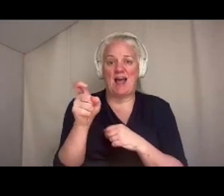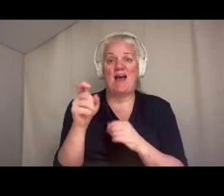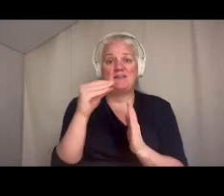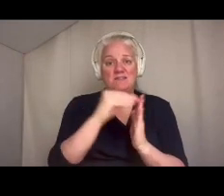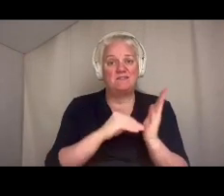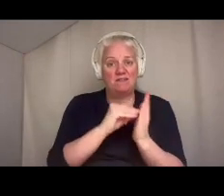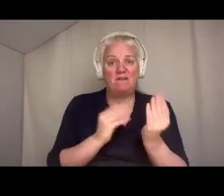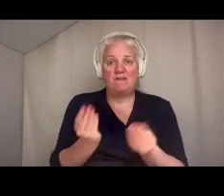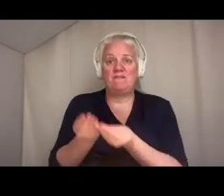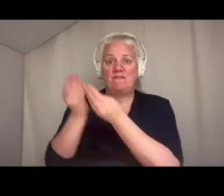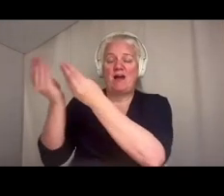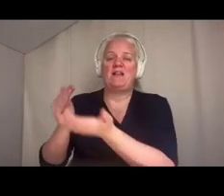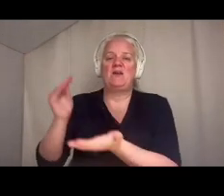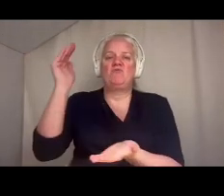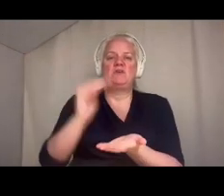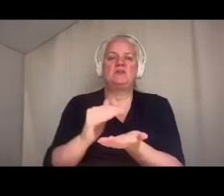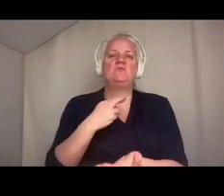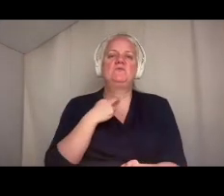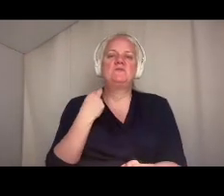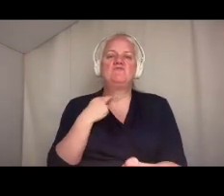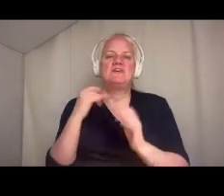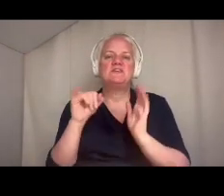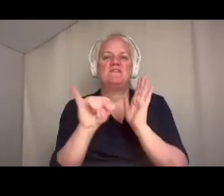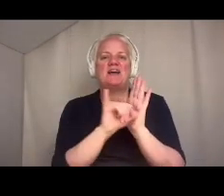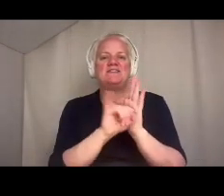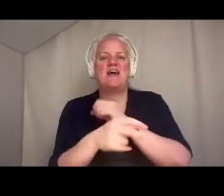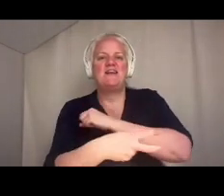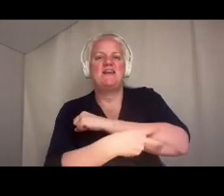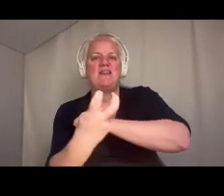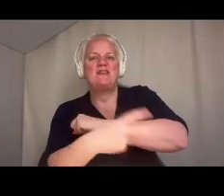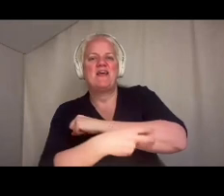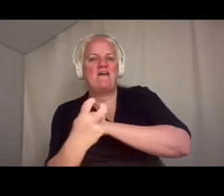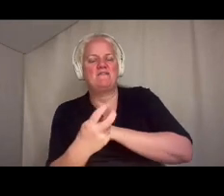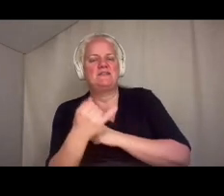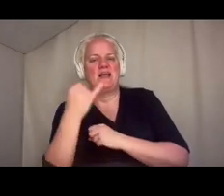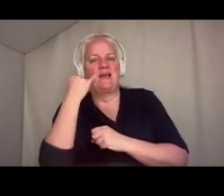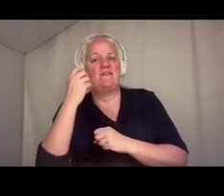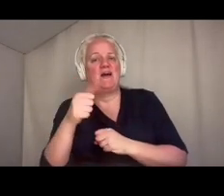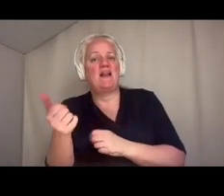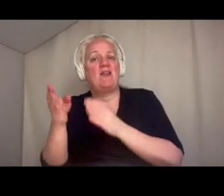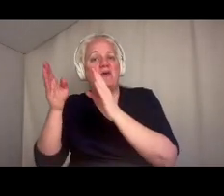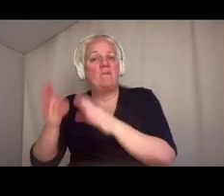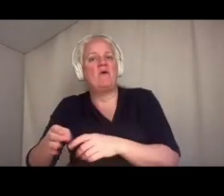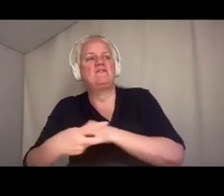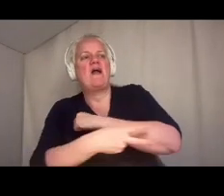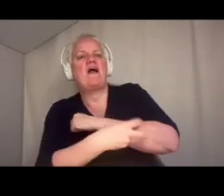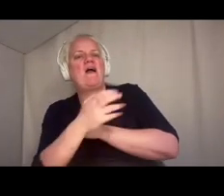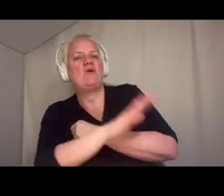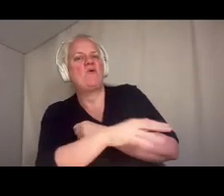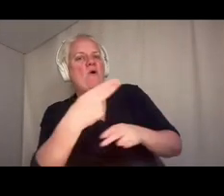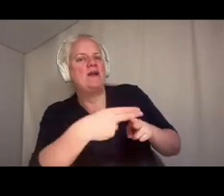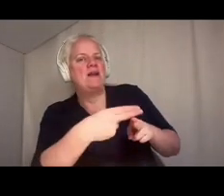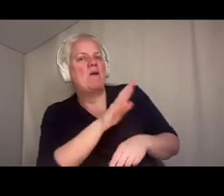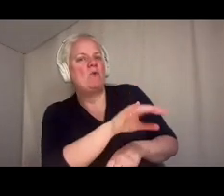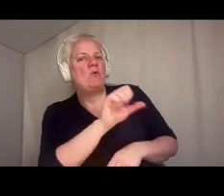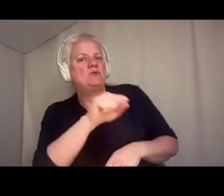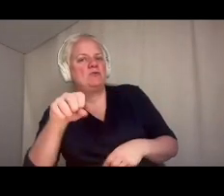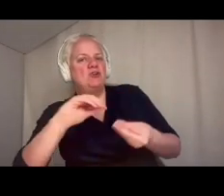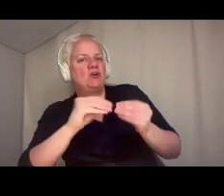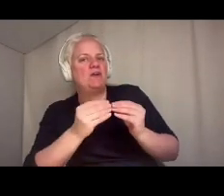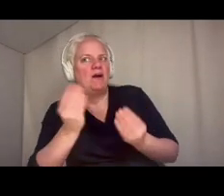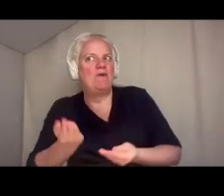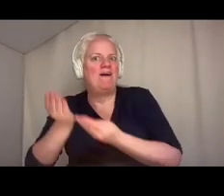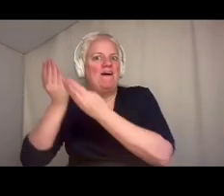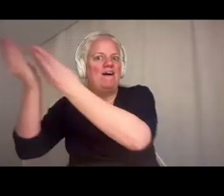should someone else use your information to file a fraudulent return. Before